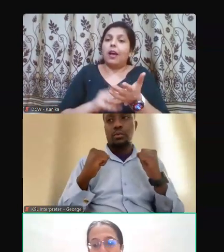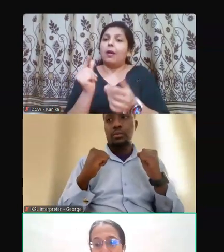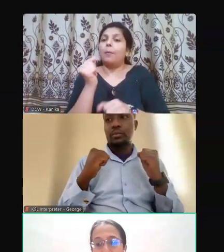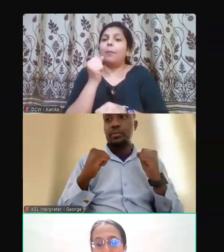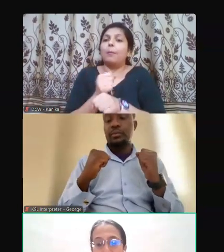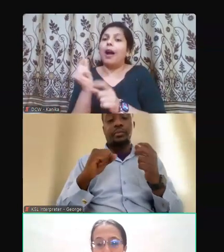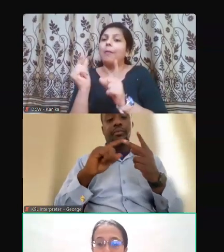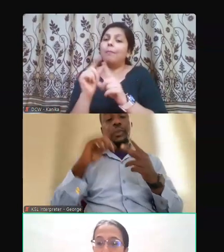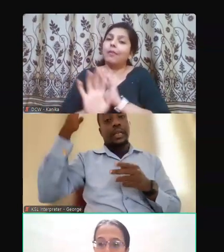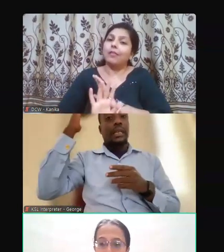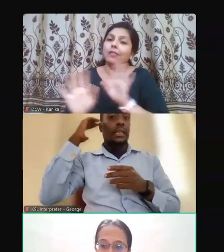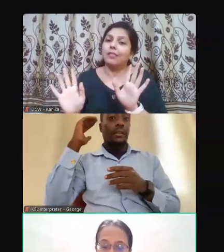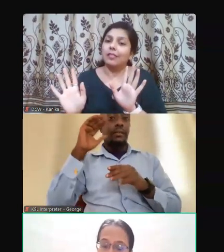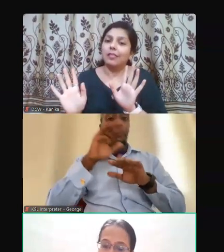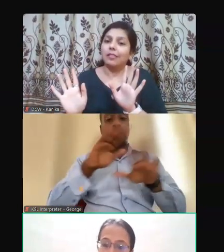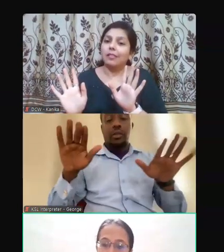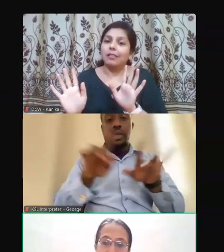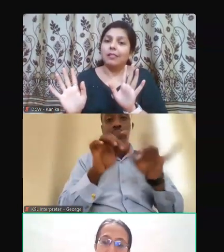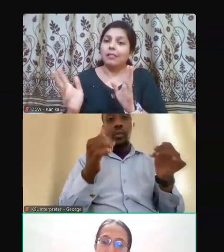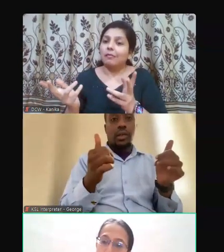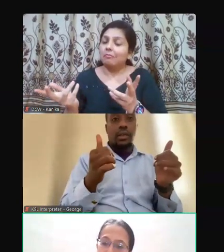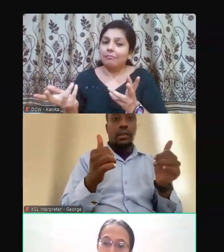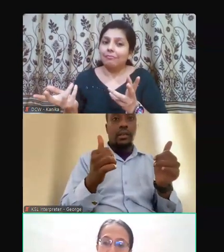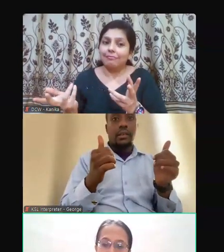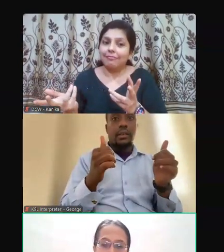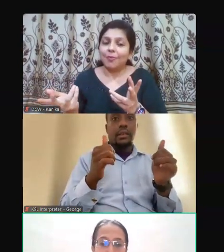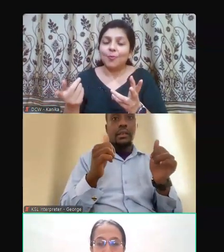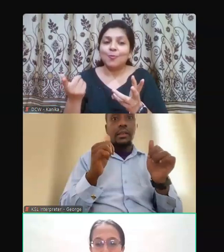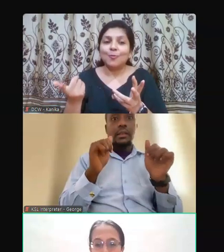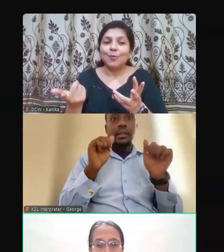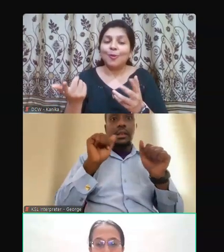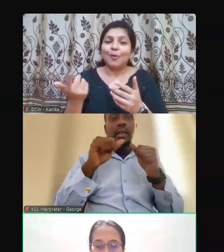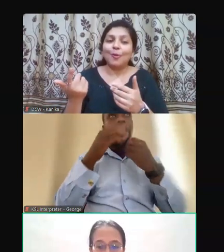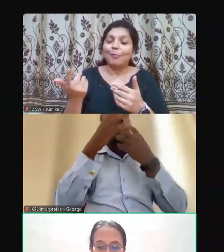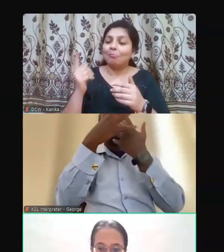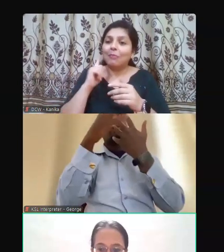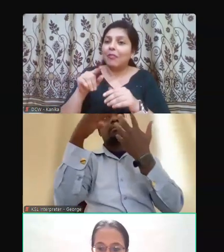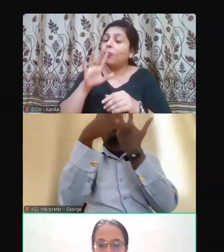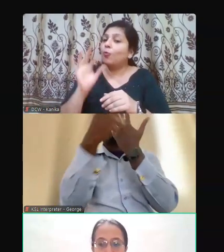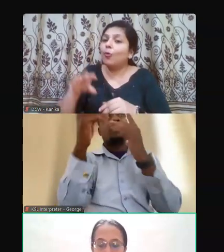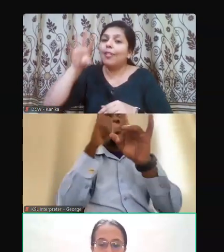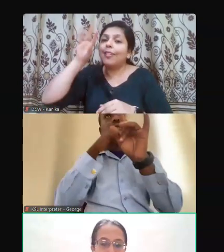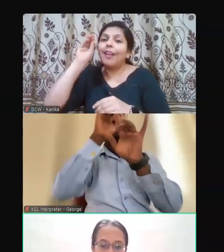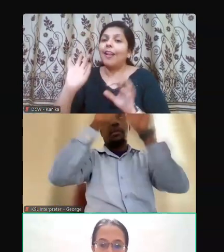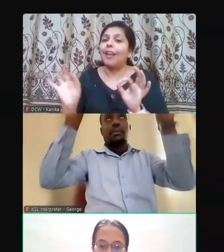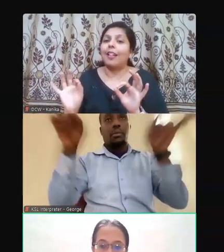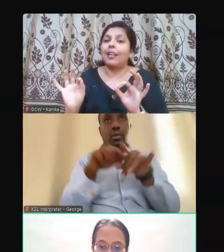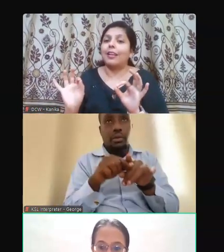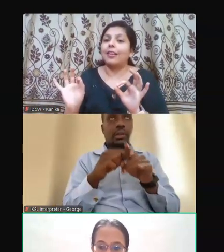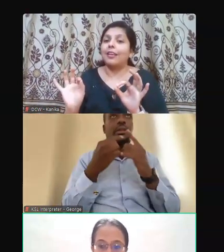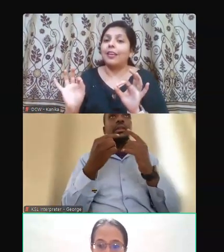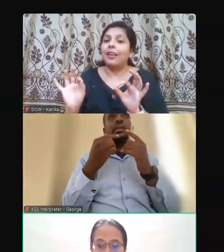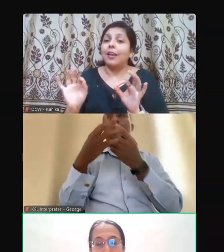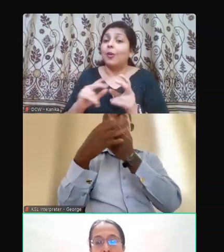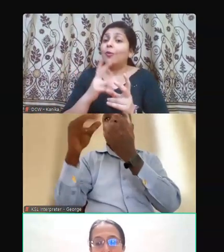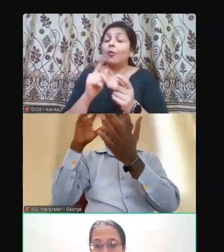hand, can make notes. They can copy from the blackboards. They can copy content from whatever is visually